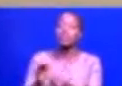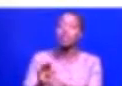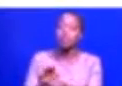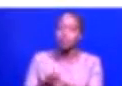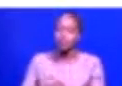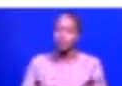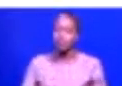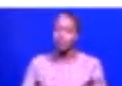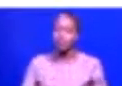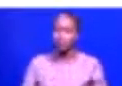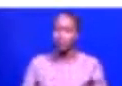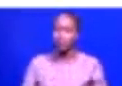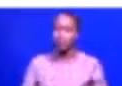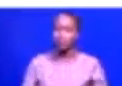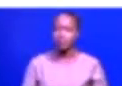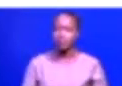this. So,